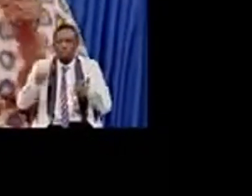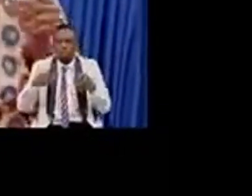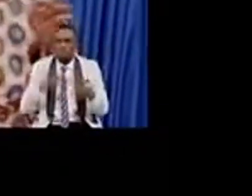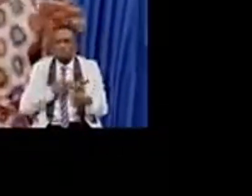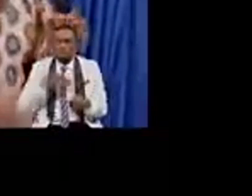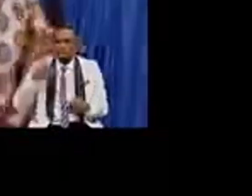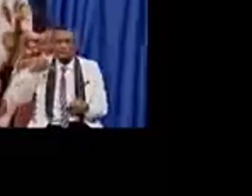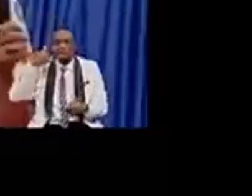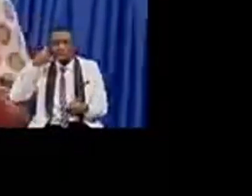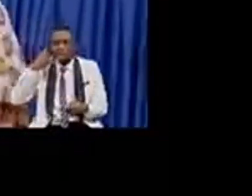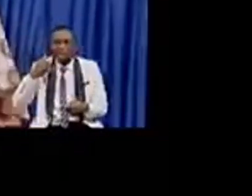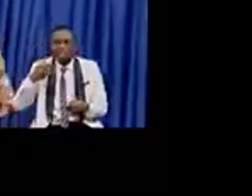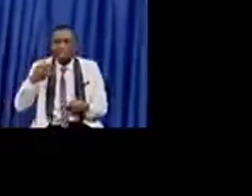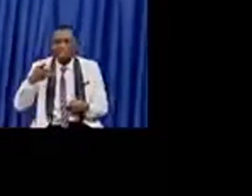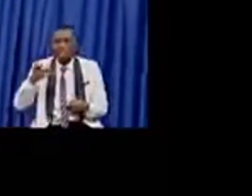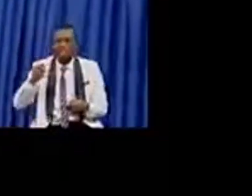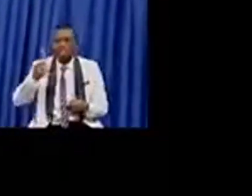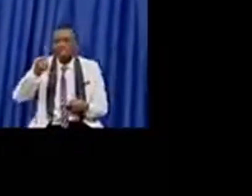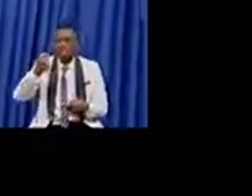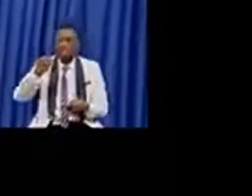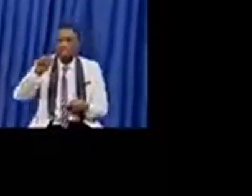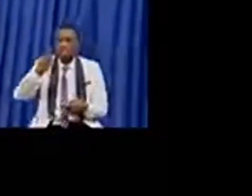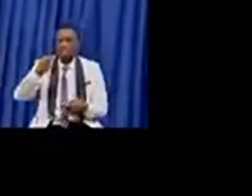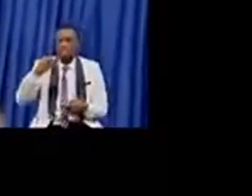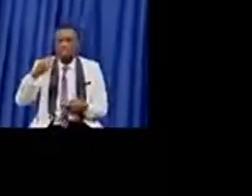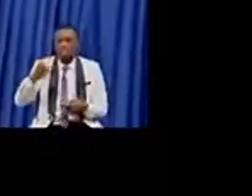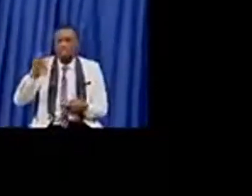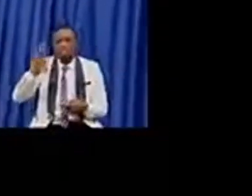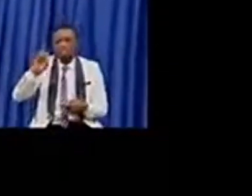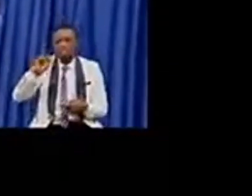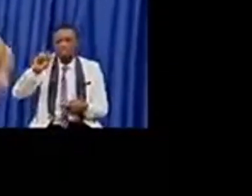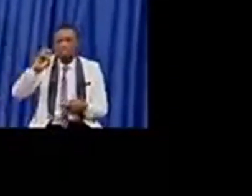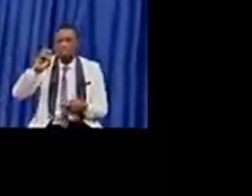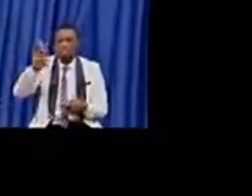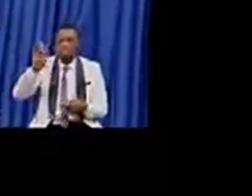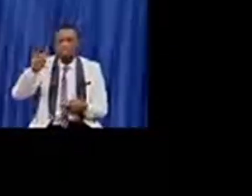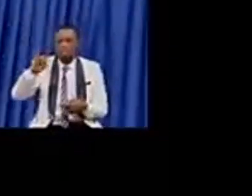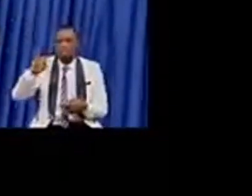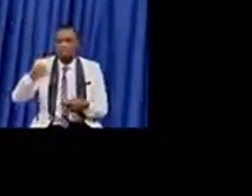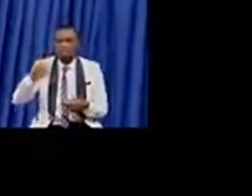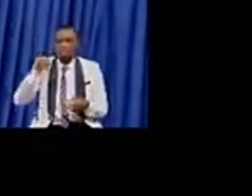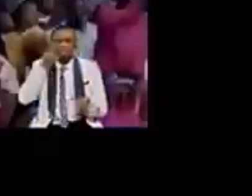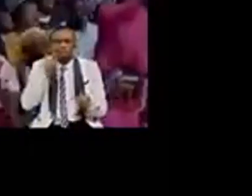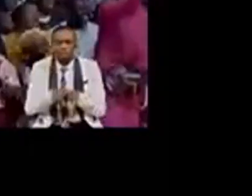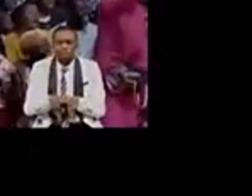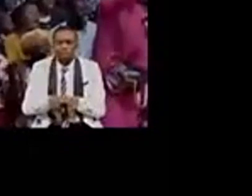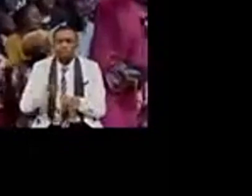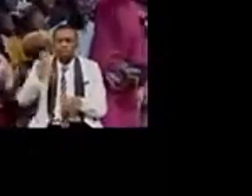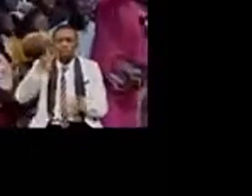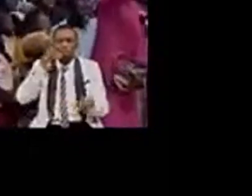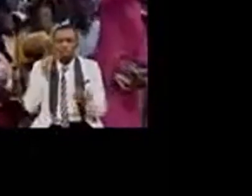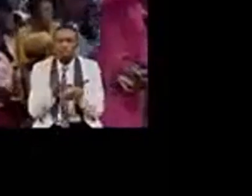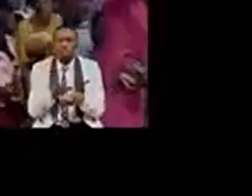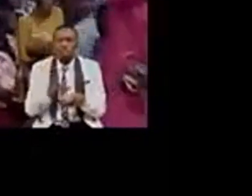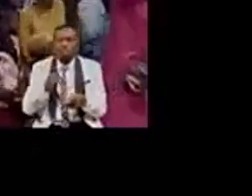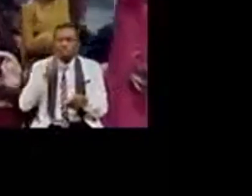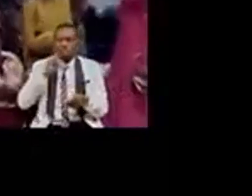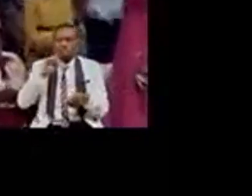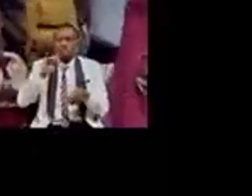was the dean of the faculty that called me. He said, sister, your daughter is going to be